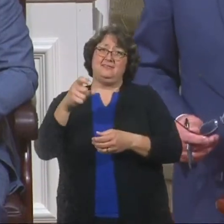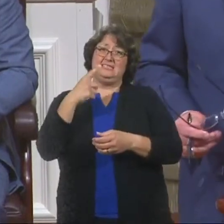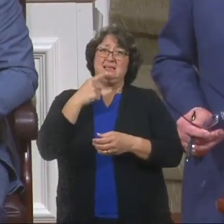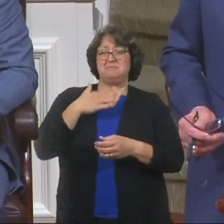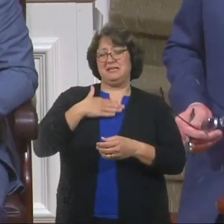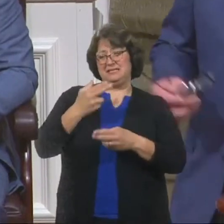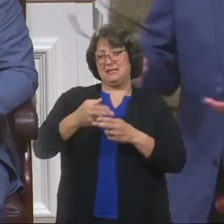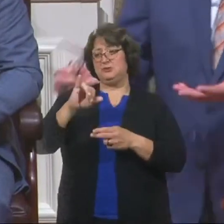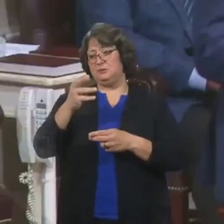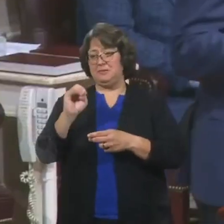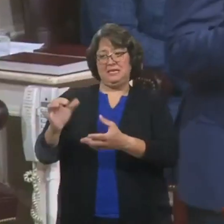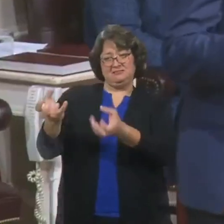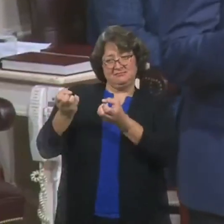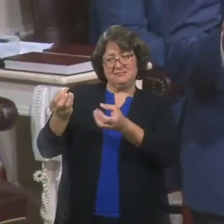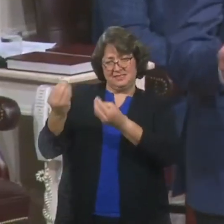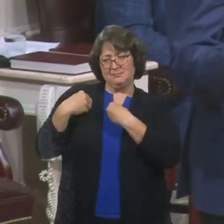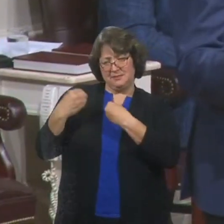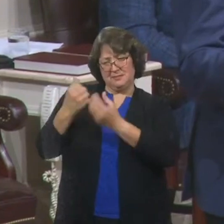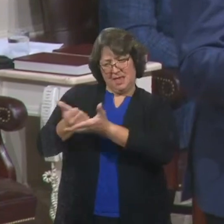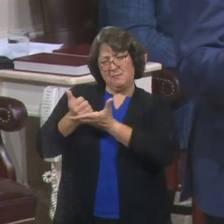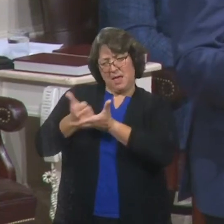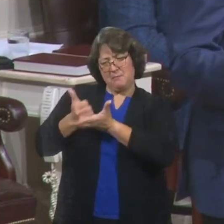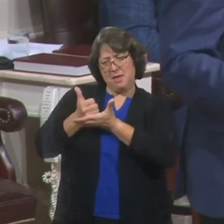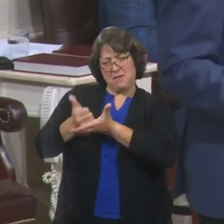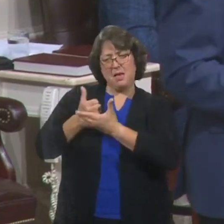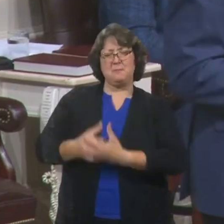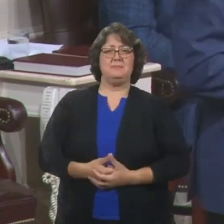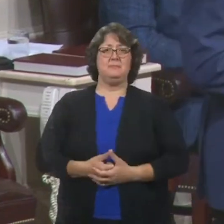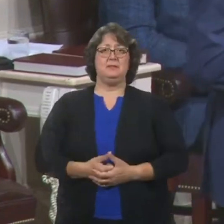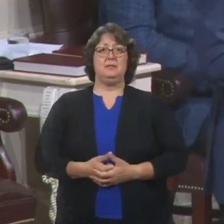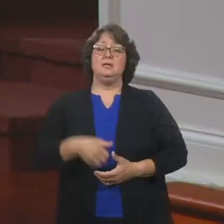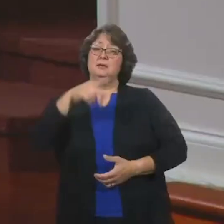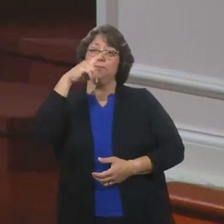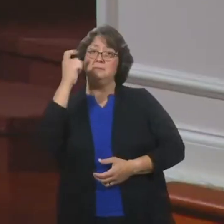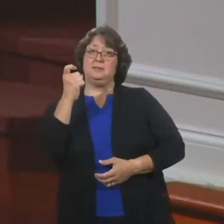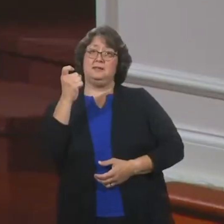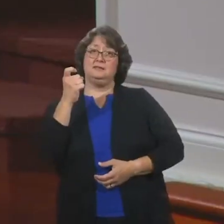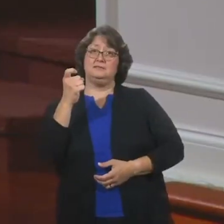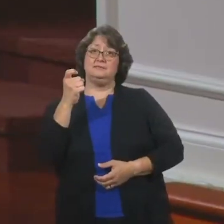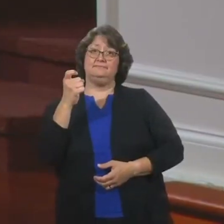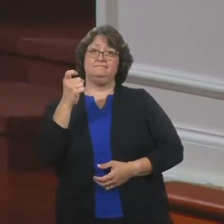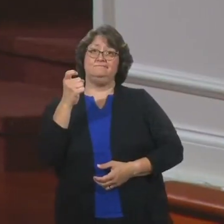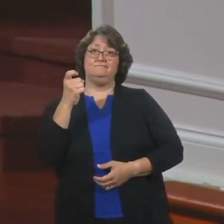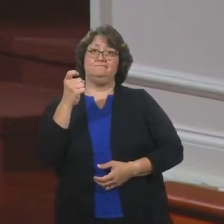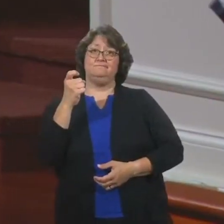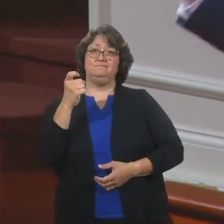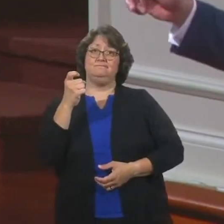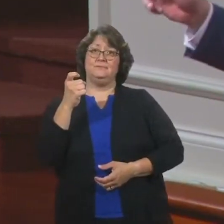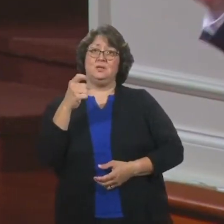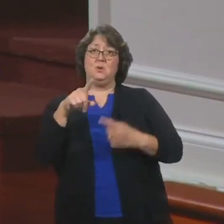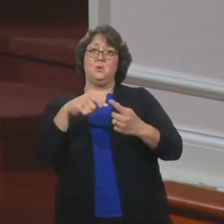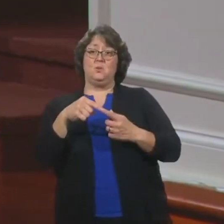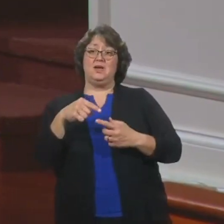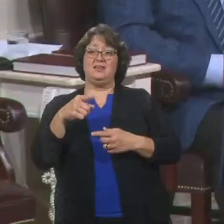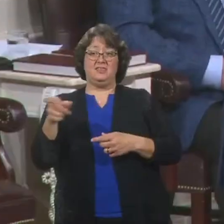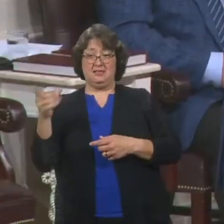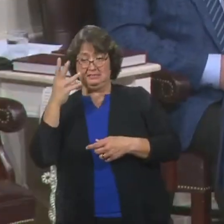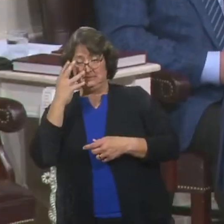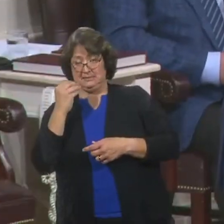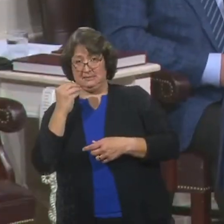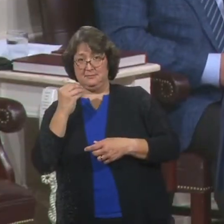name is Jimmy, take care, give me or help me, help me, help me, help me, is oftentimes is because when they're sleeping, when you're